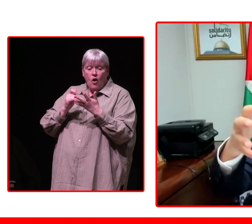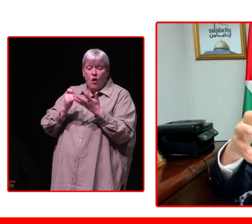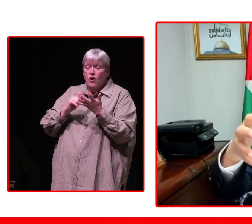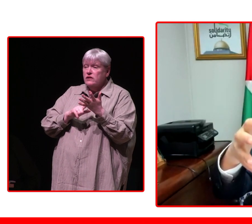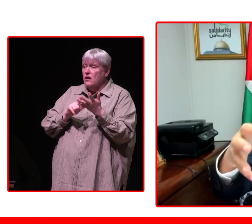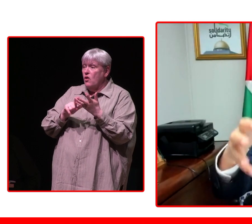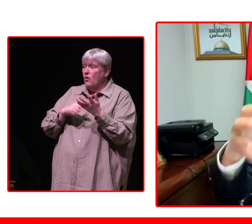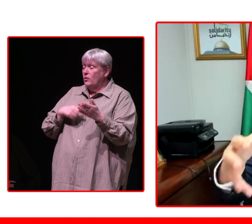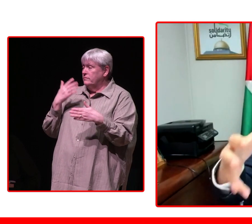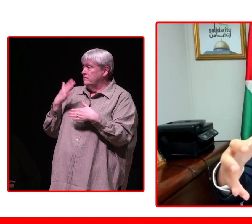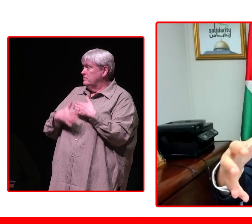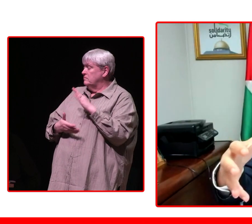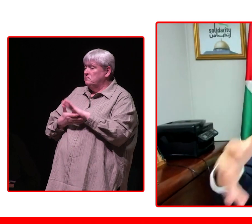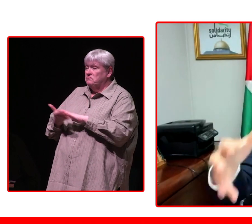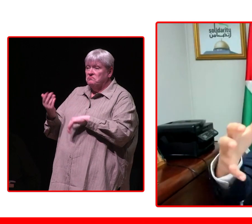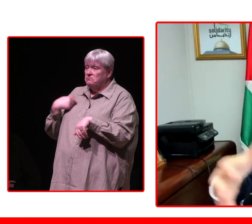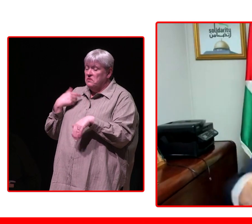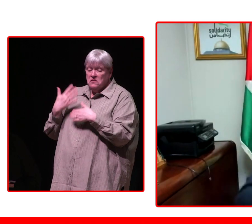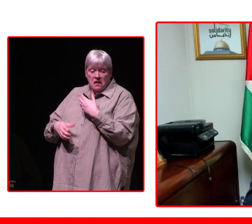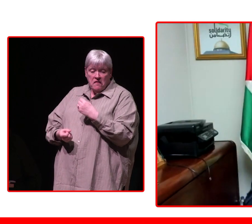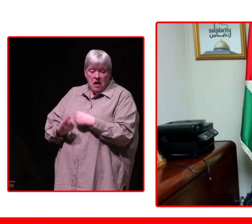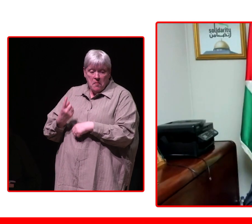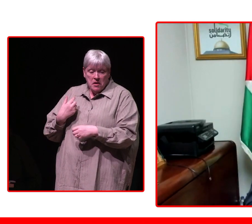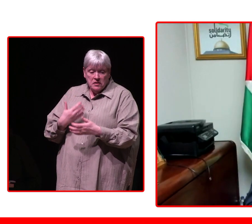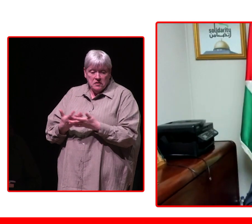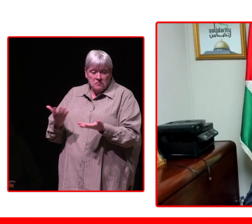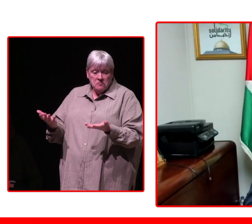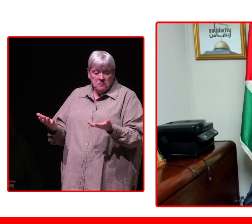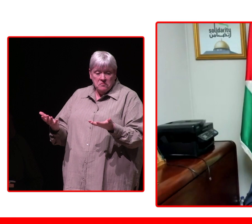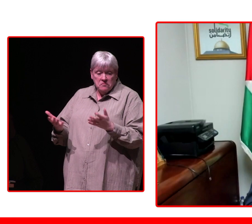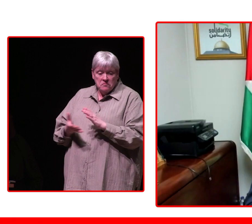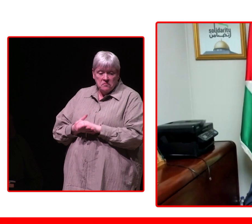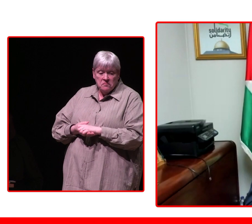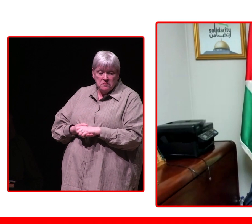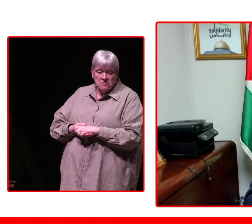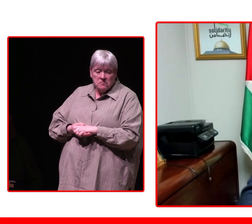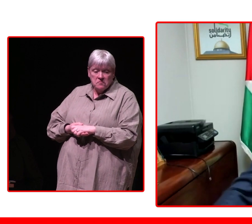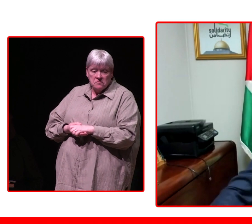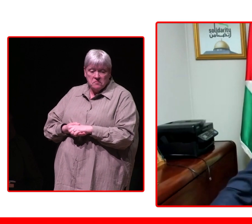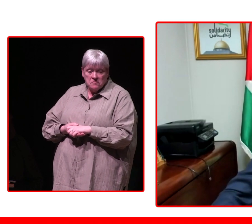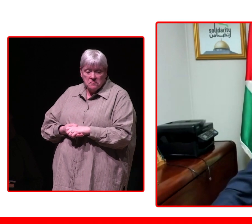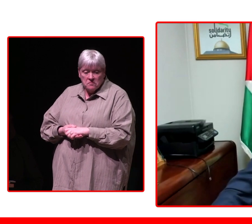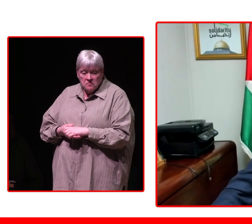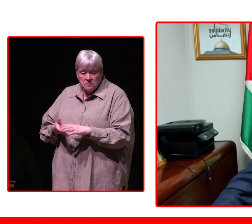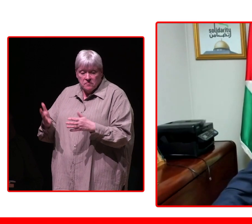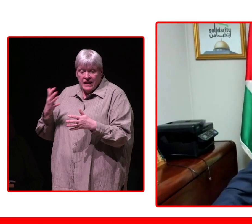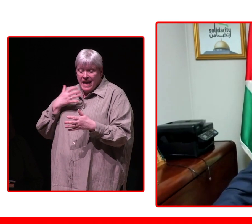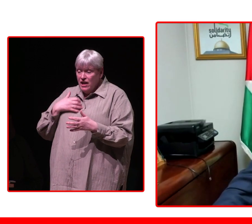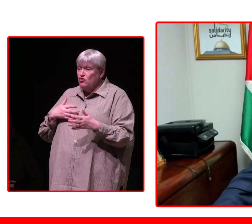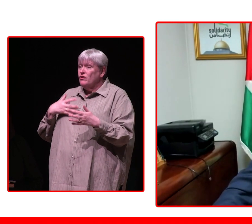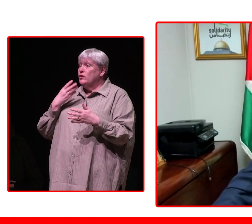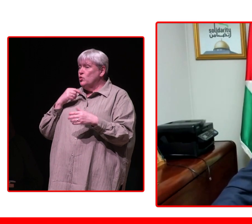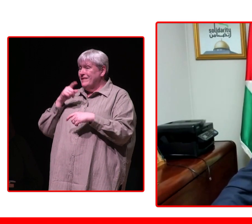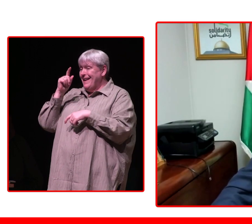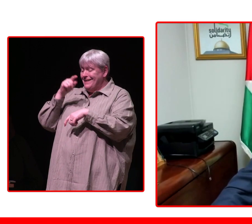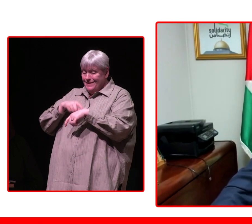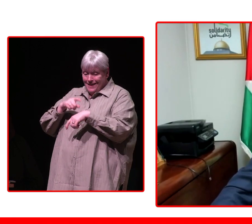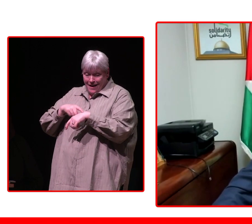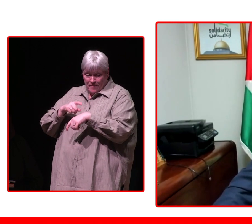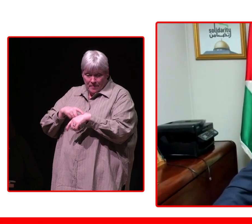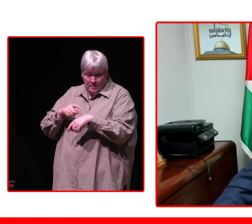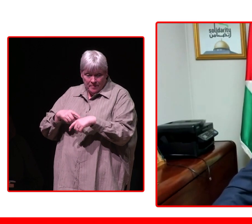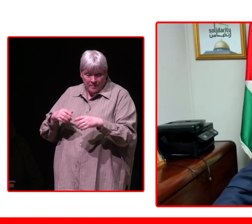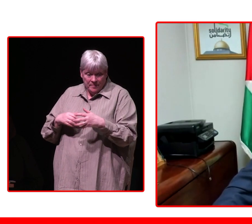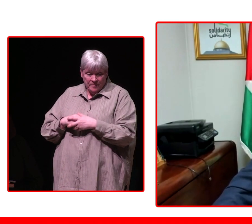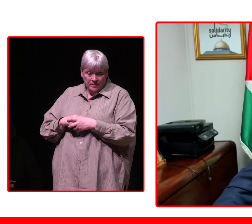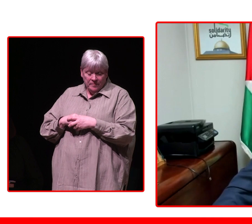merely to presage massive settlement expansion. Thus, from a settler population of around